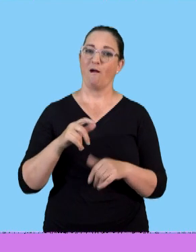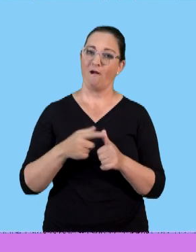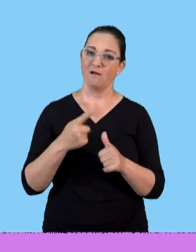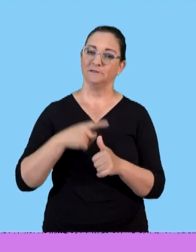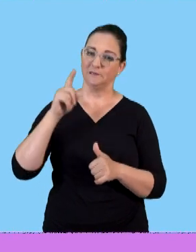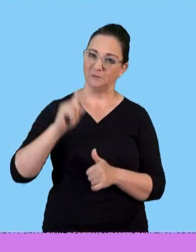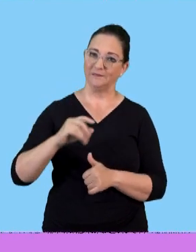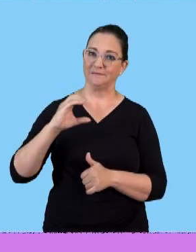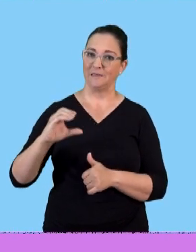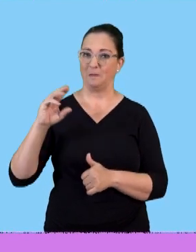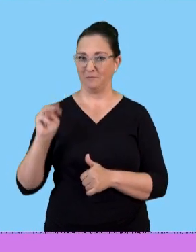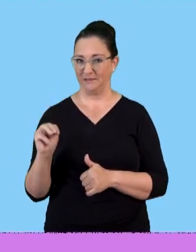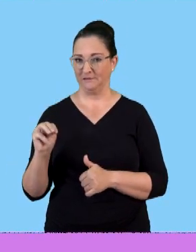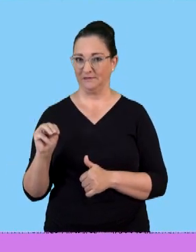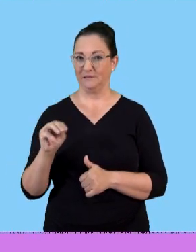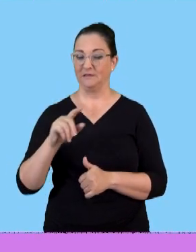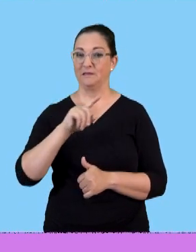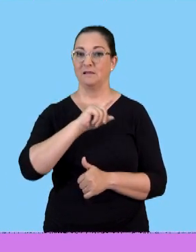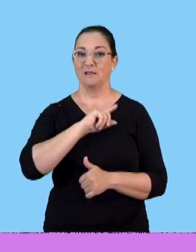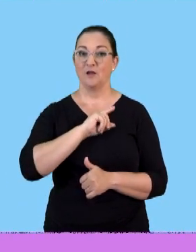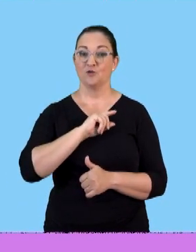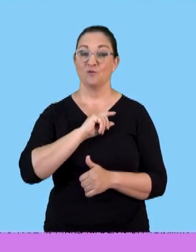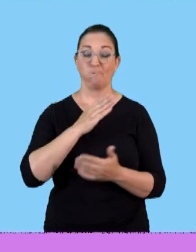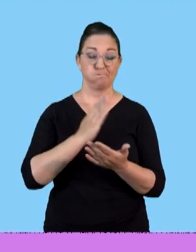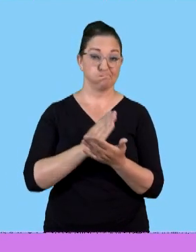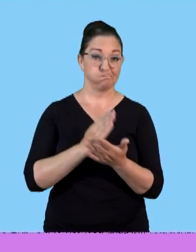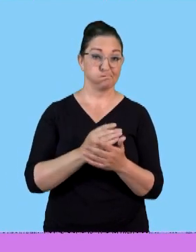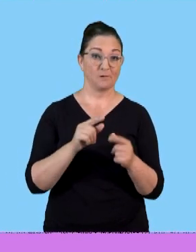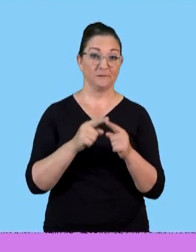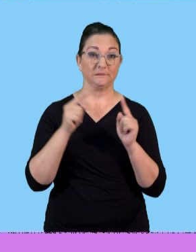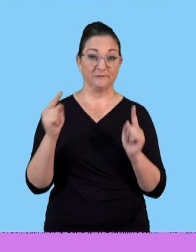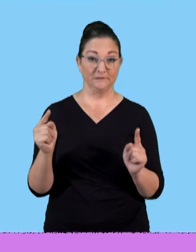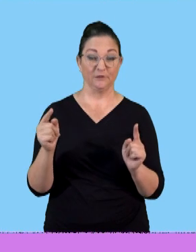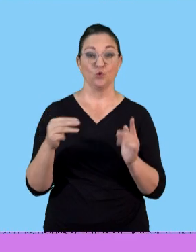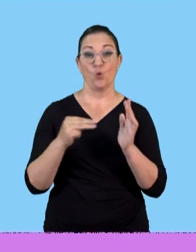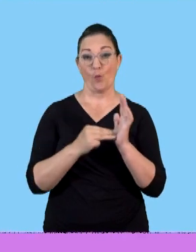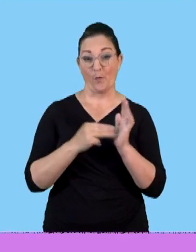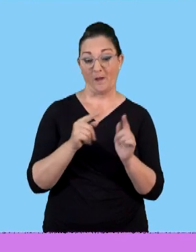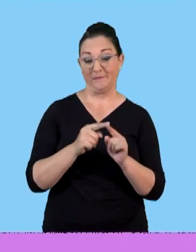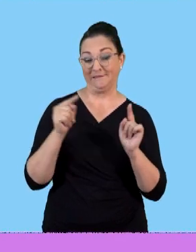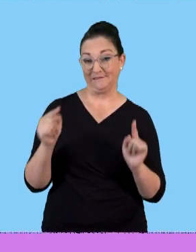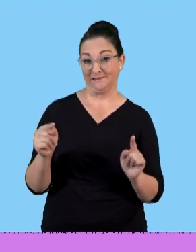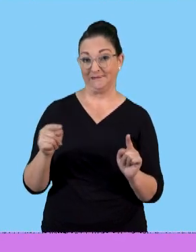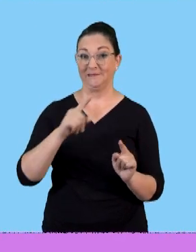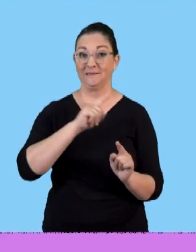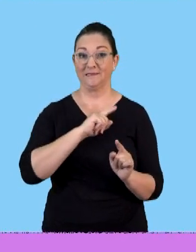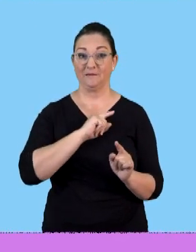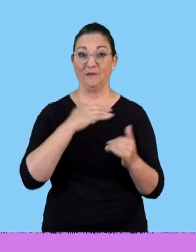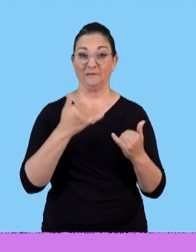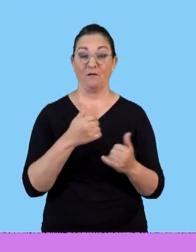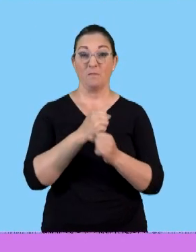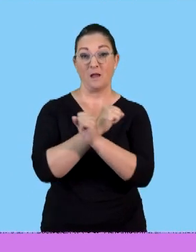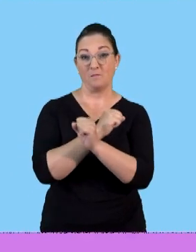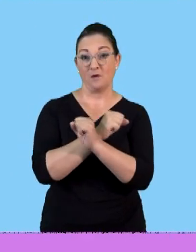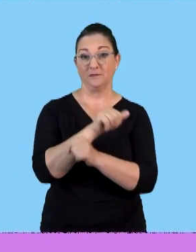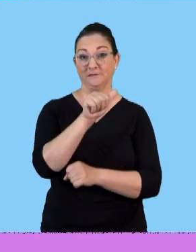must be in centimeters. Okay, so from actual distance to map distance. So therefore, first point, I